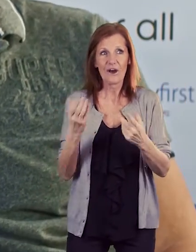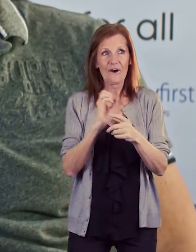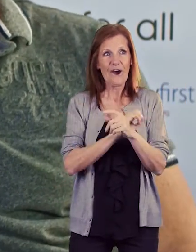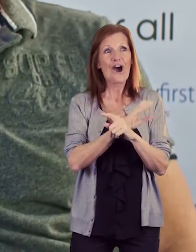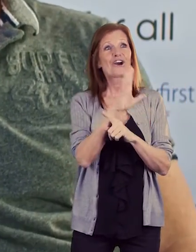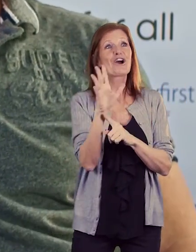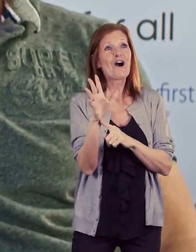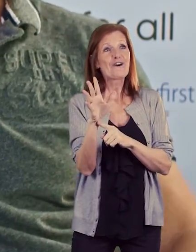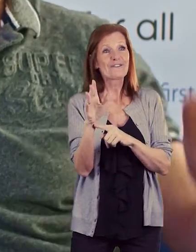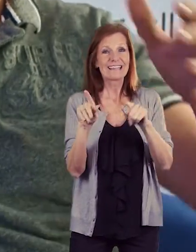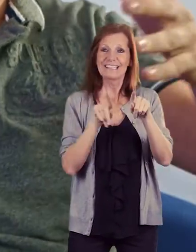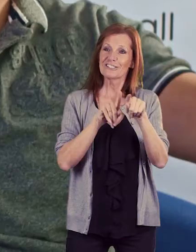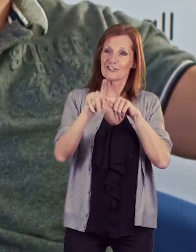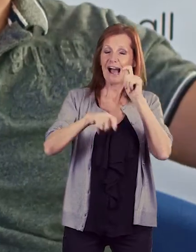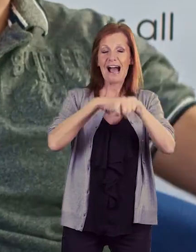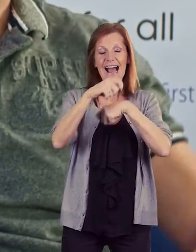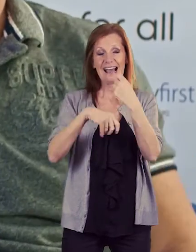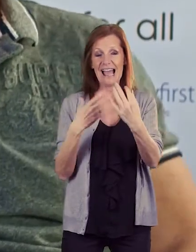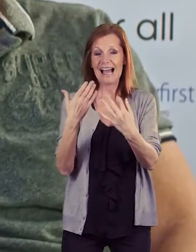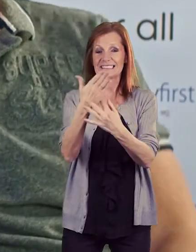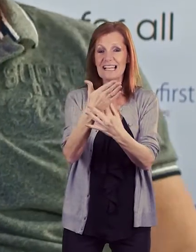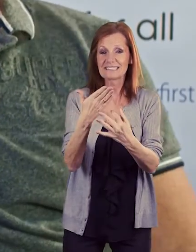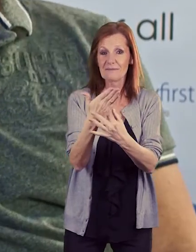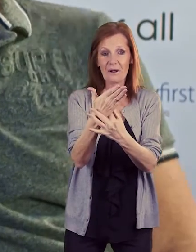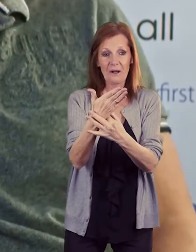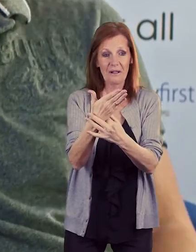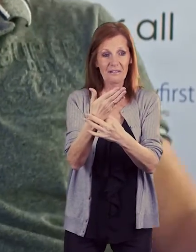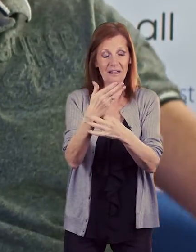of COVID, Yeah. and as a result, they end up making